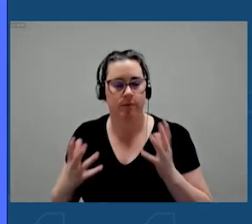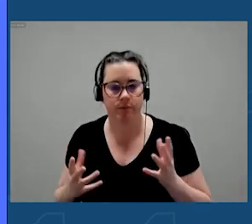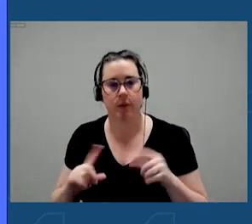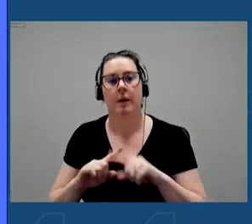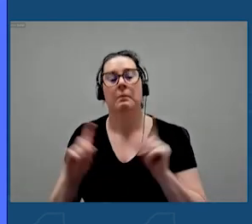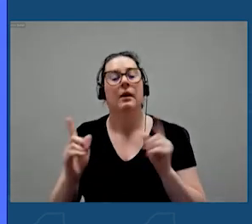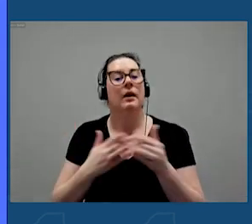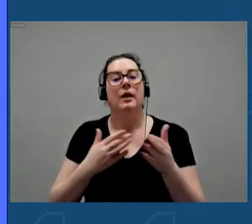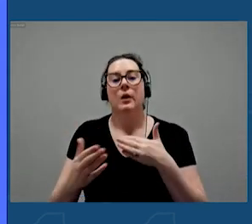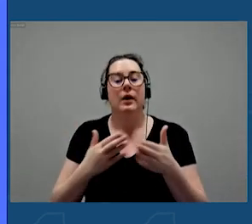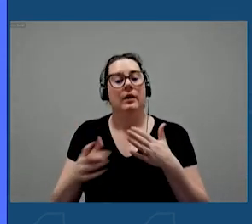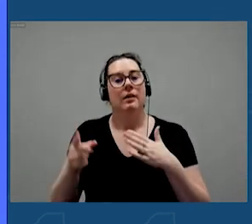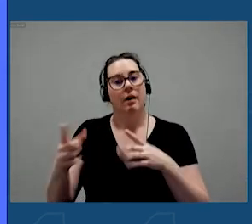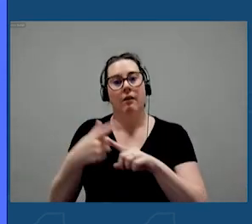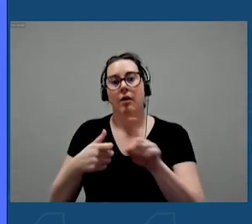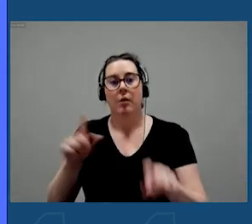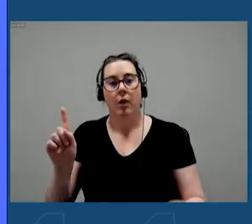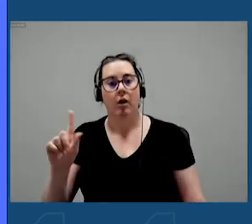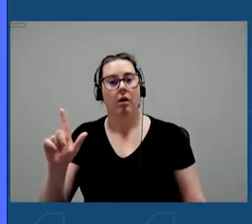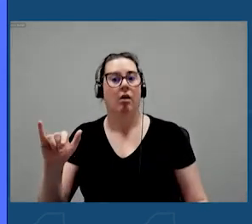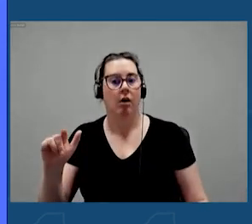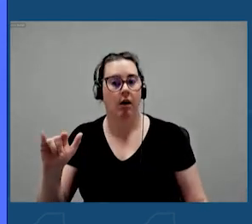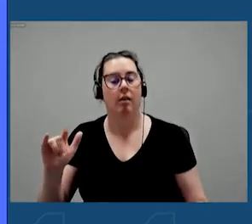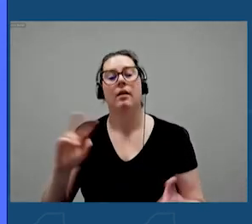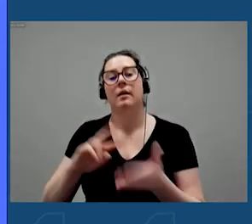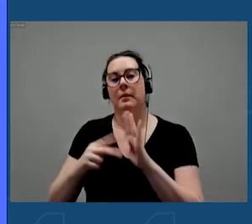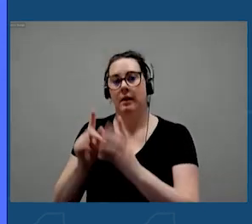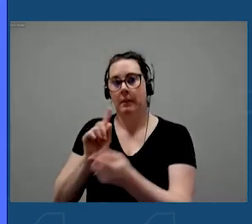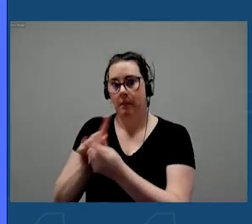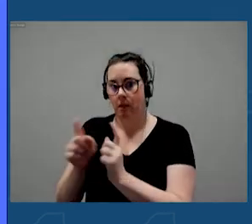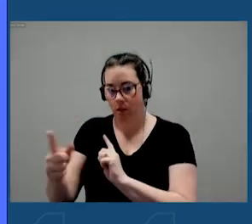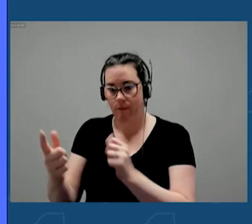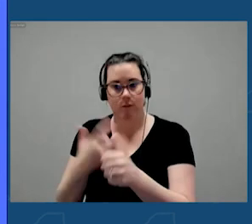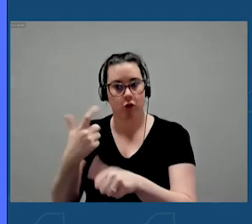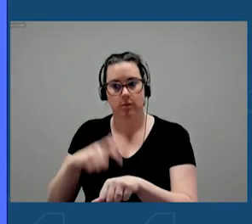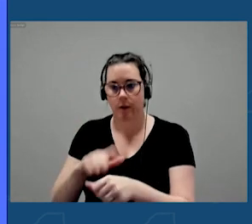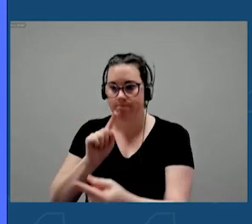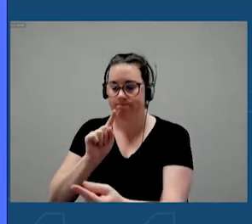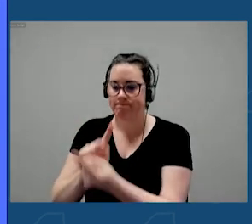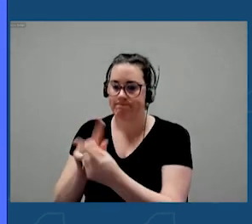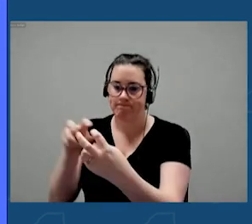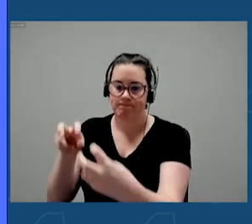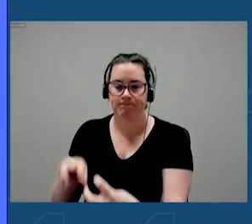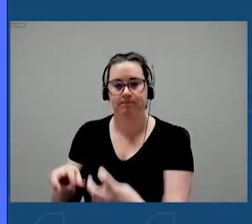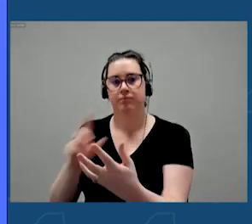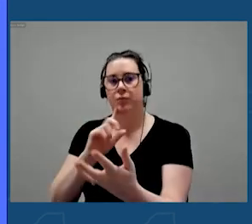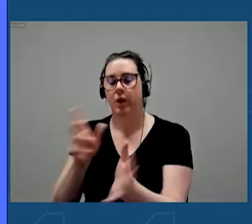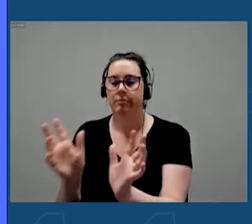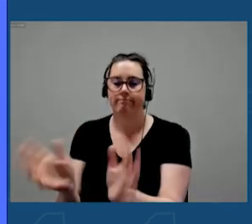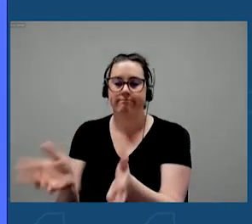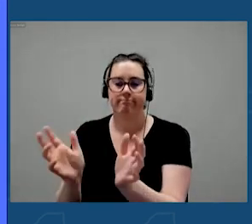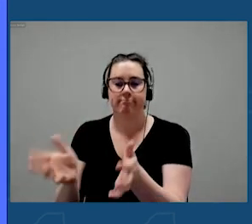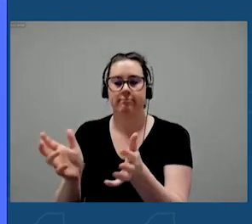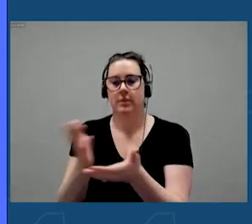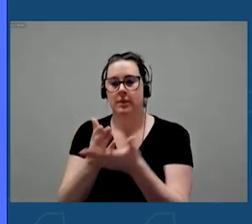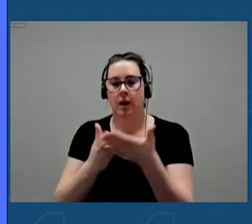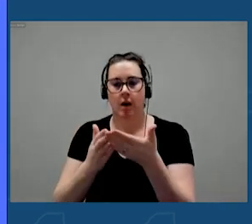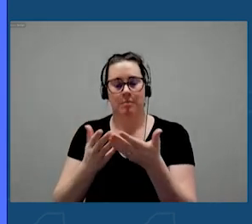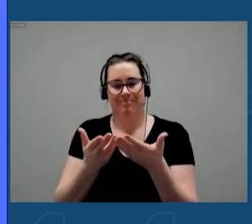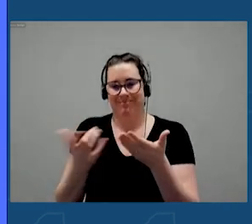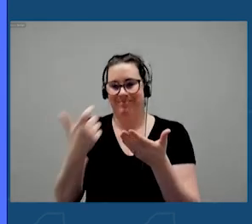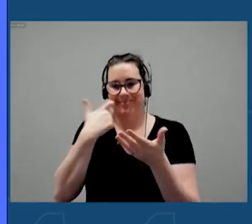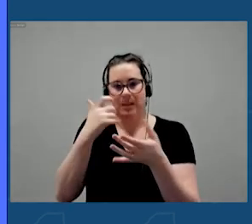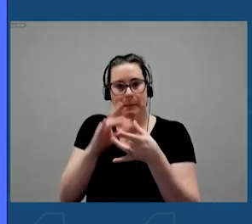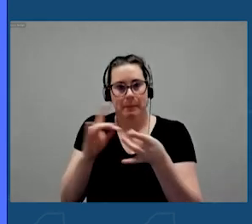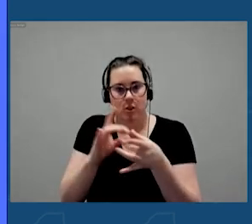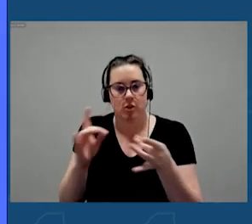And a lot of them are from Long Island, meeting them for the first time. And we had a chance to really talk about some of the issues I just mentioned, and they want